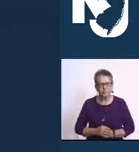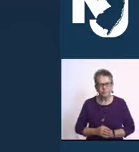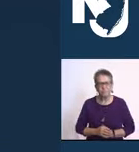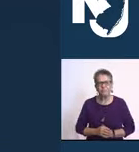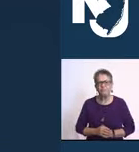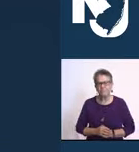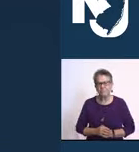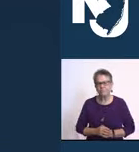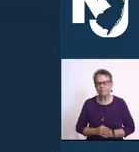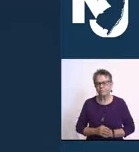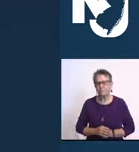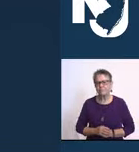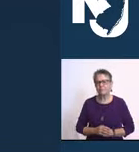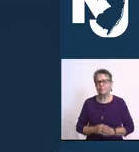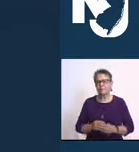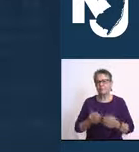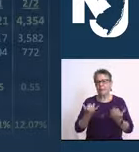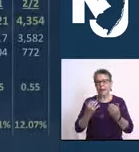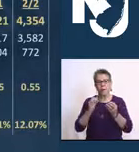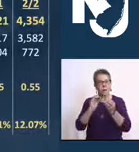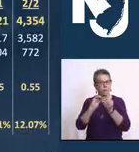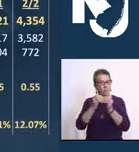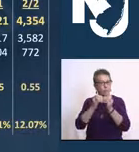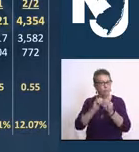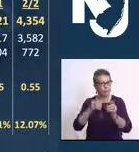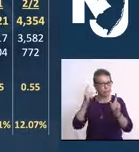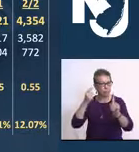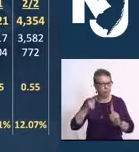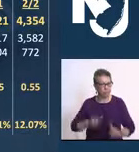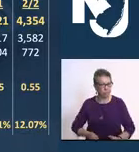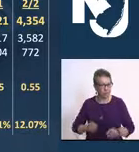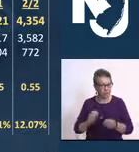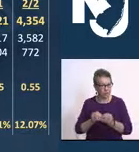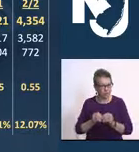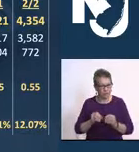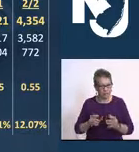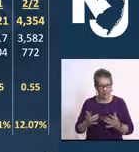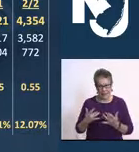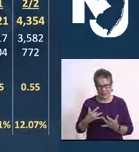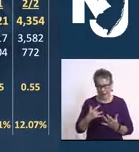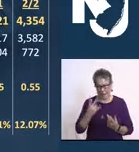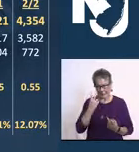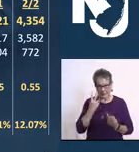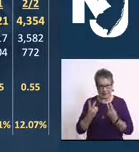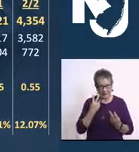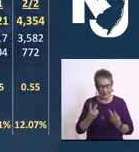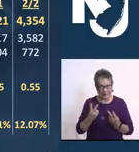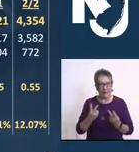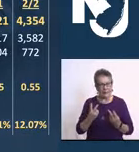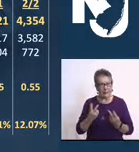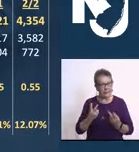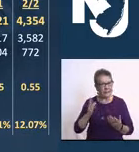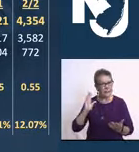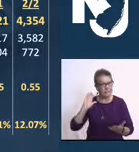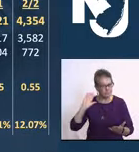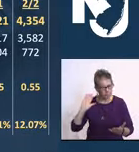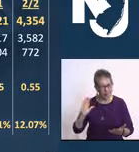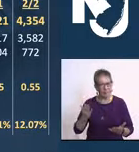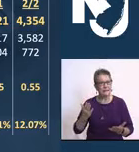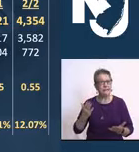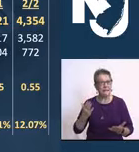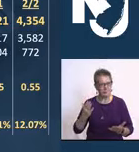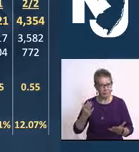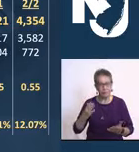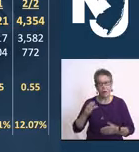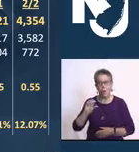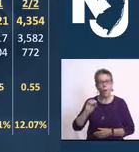Let's turn to the numbers if we can. Trends that we are seeing across literally all metrics continue to suggest that the Omicron tsunami, as fast as it